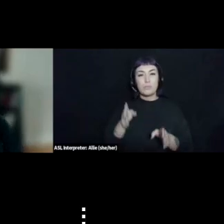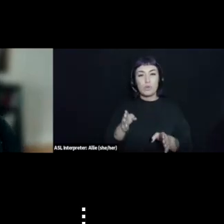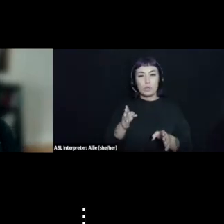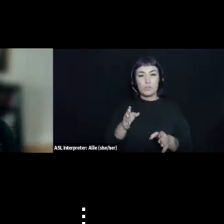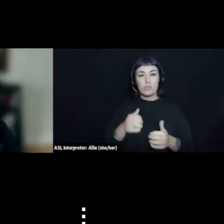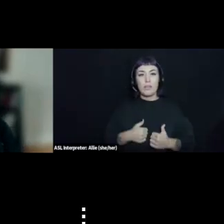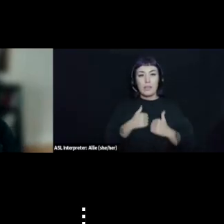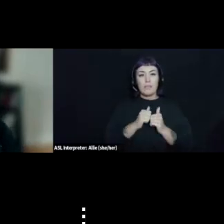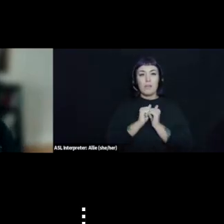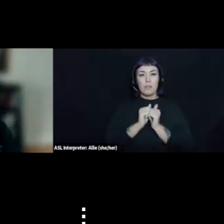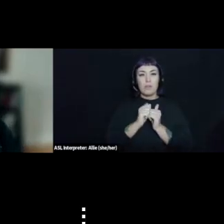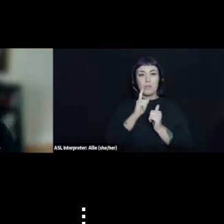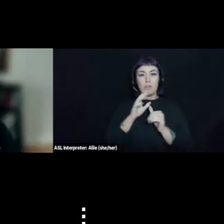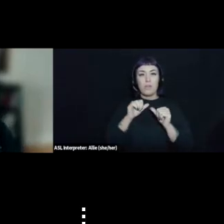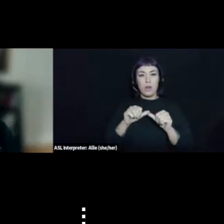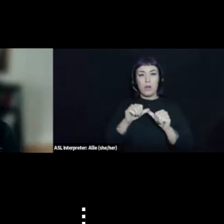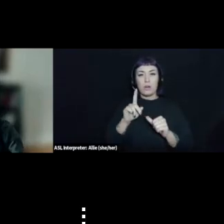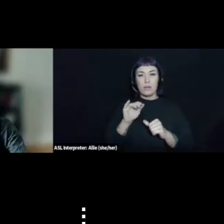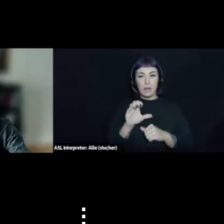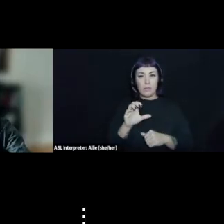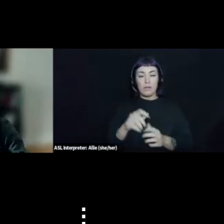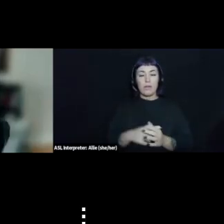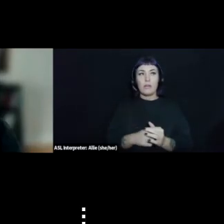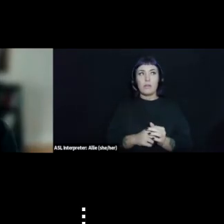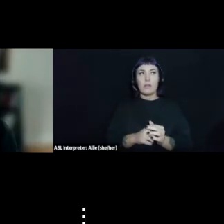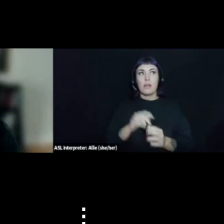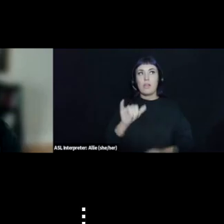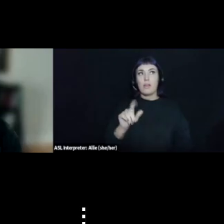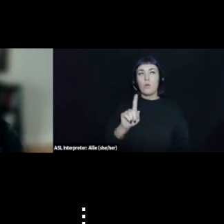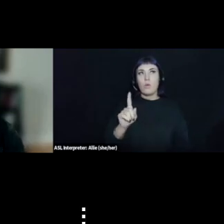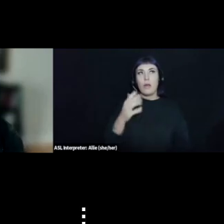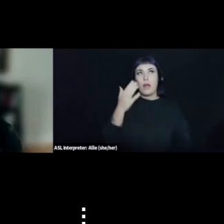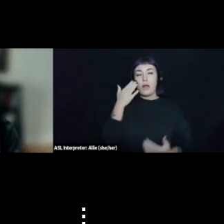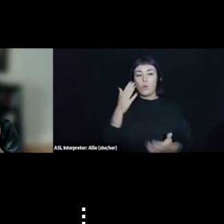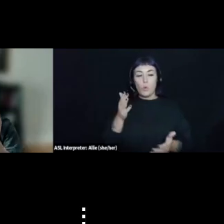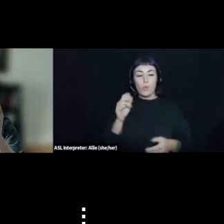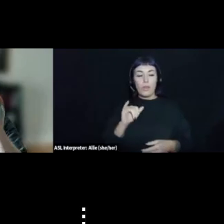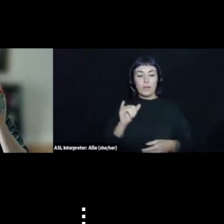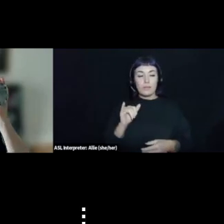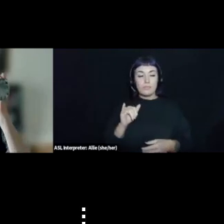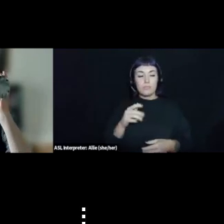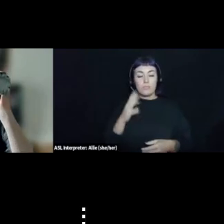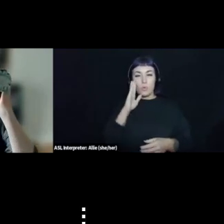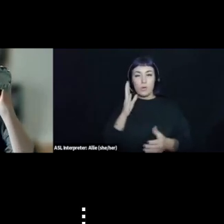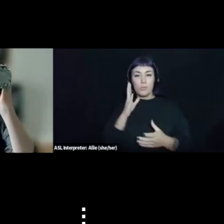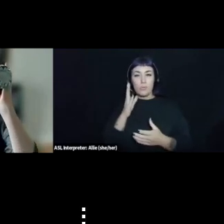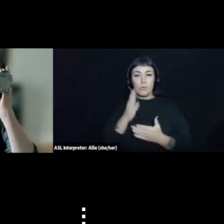they were living together, and this was their ongoing dynamic. And that's where, like, I don't know, would it be part